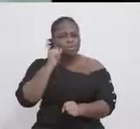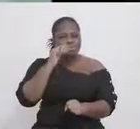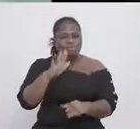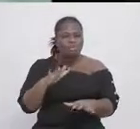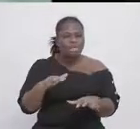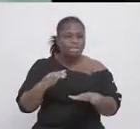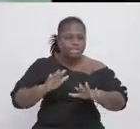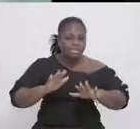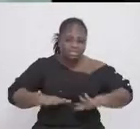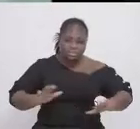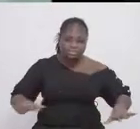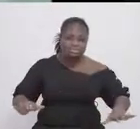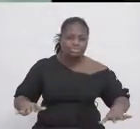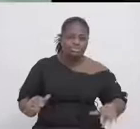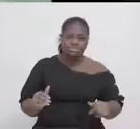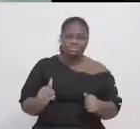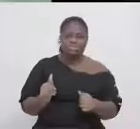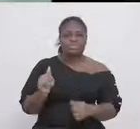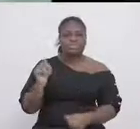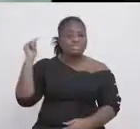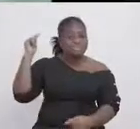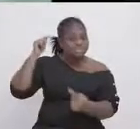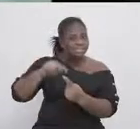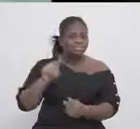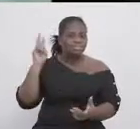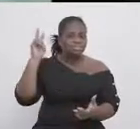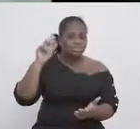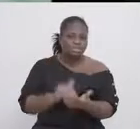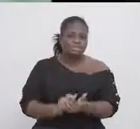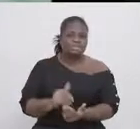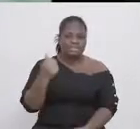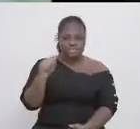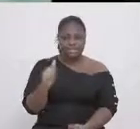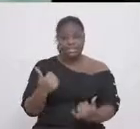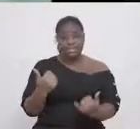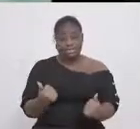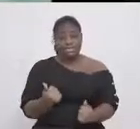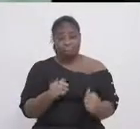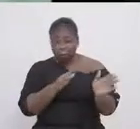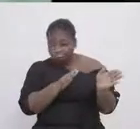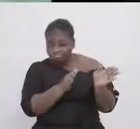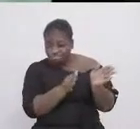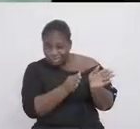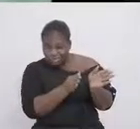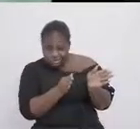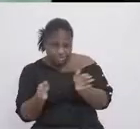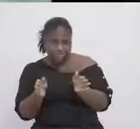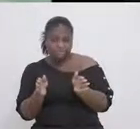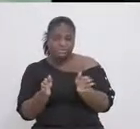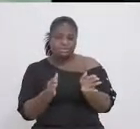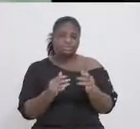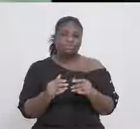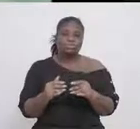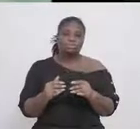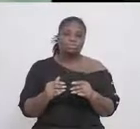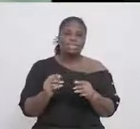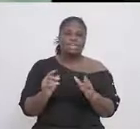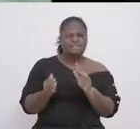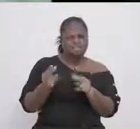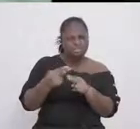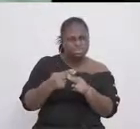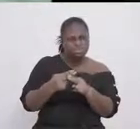youth empowerment projects since 2010. I'm going to now turn my attention to a